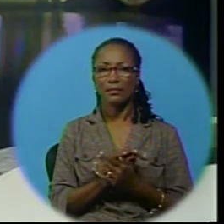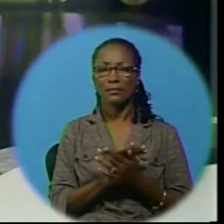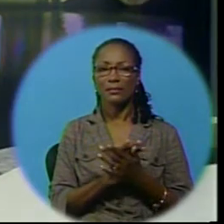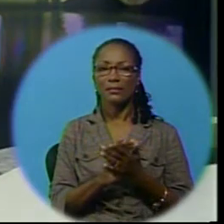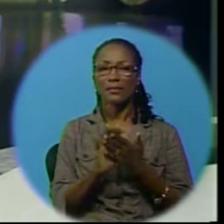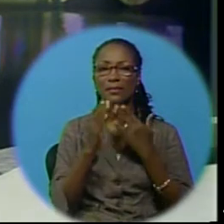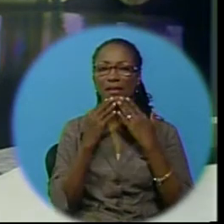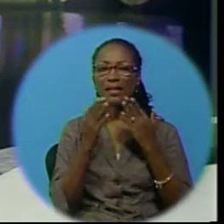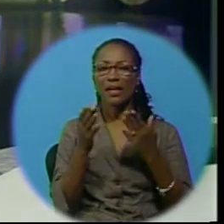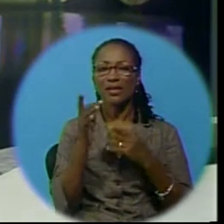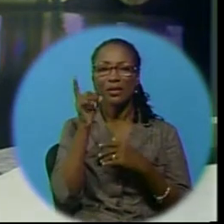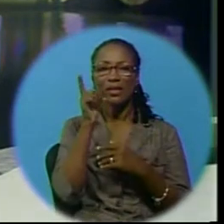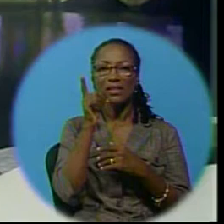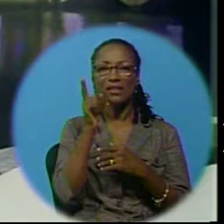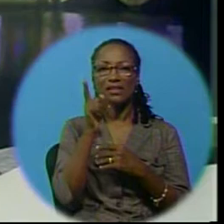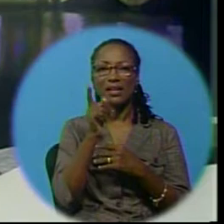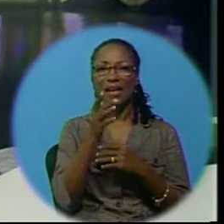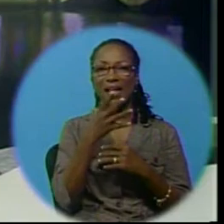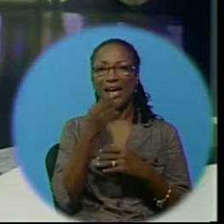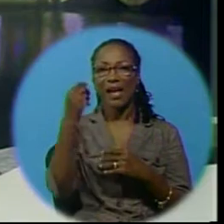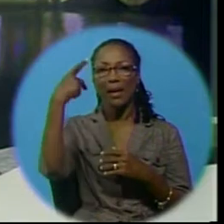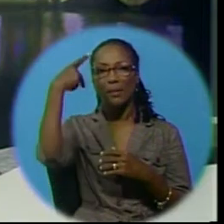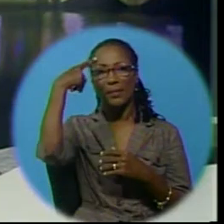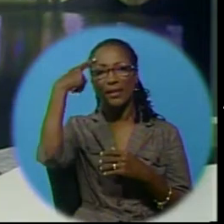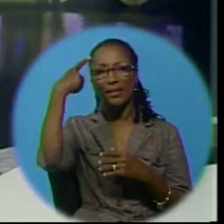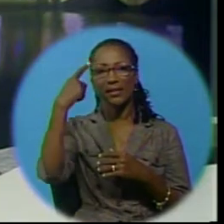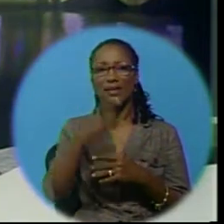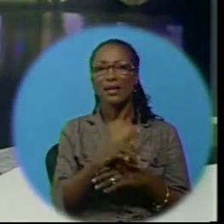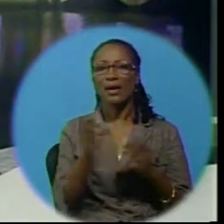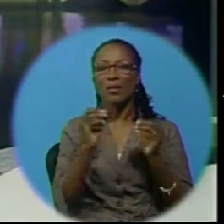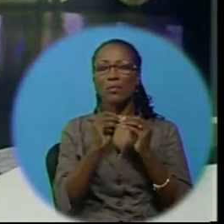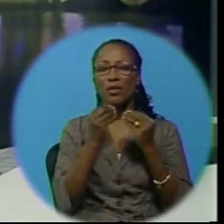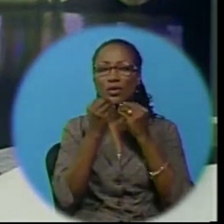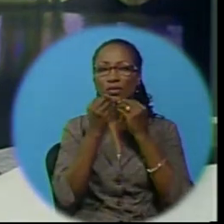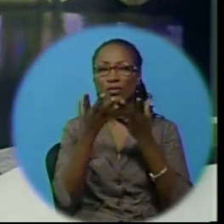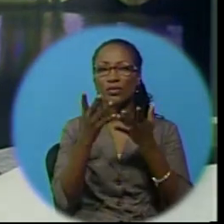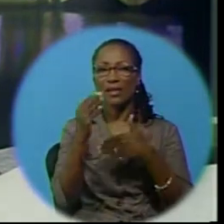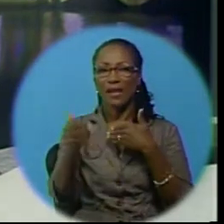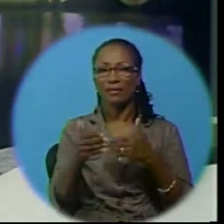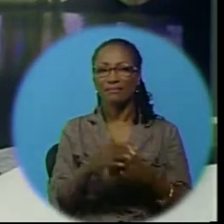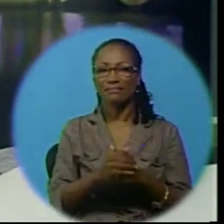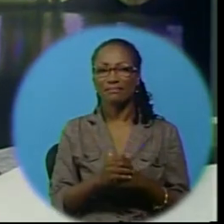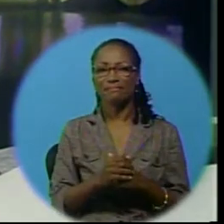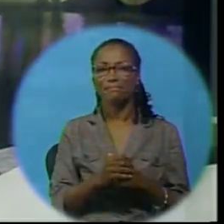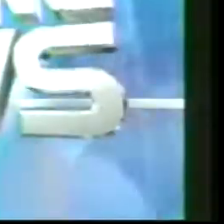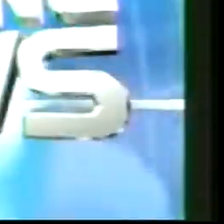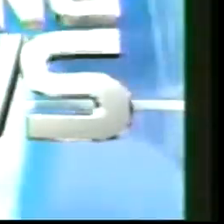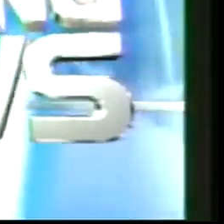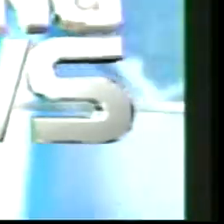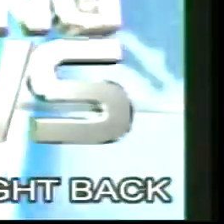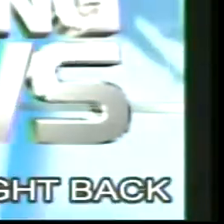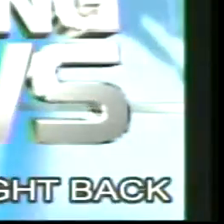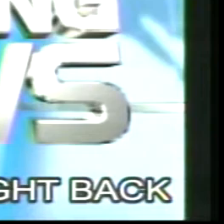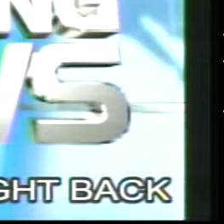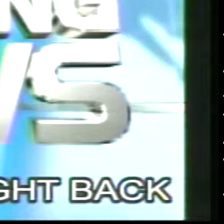And thank you so much, Lisa, and Peter, of course. And we'll have more news in just a moment.